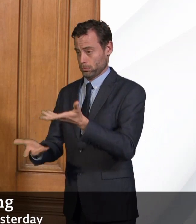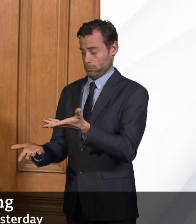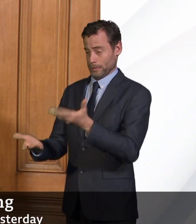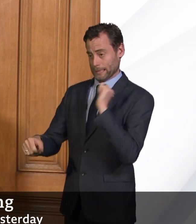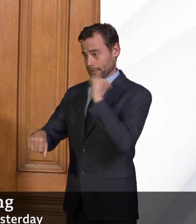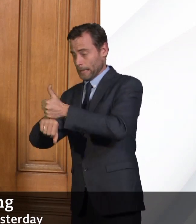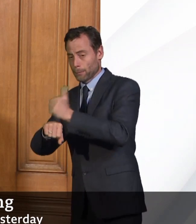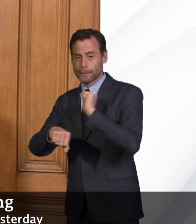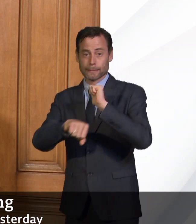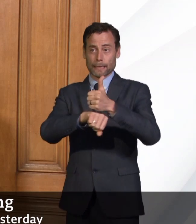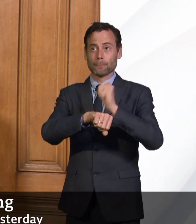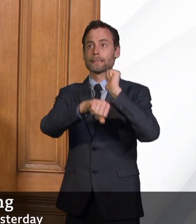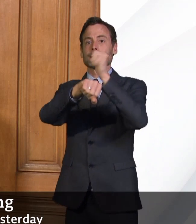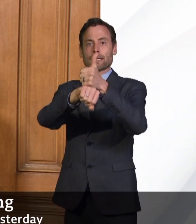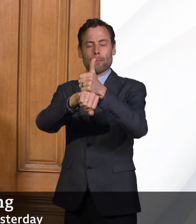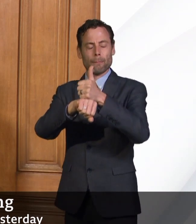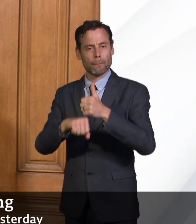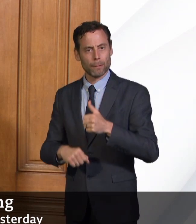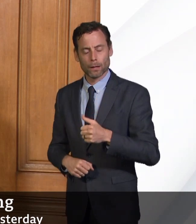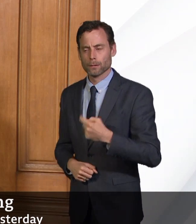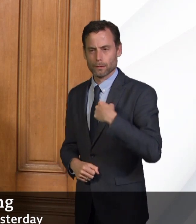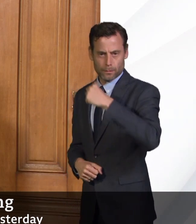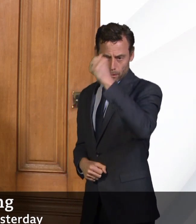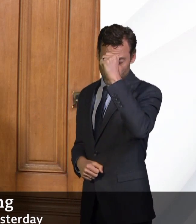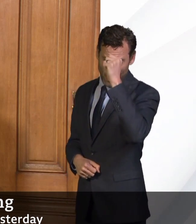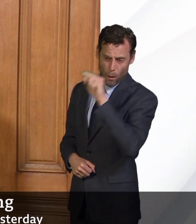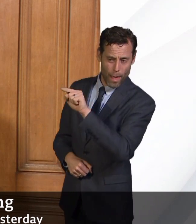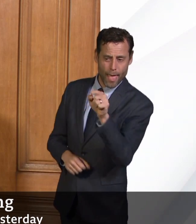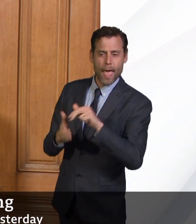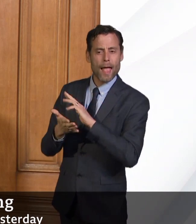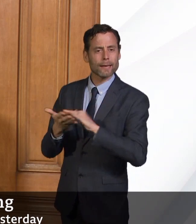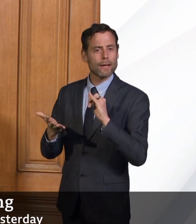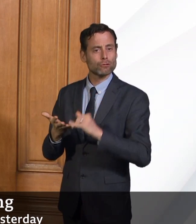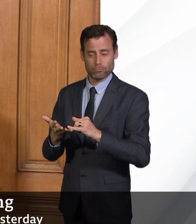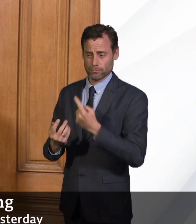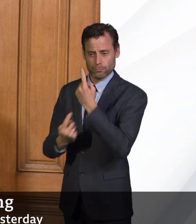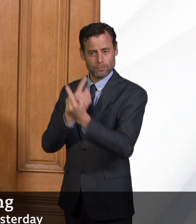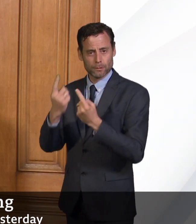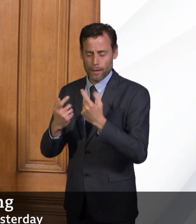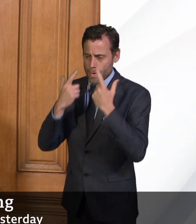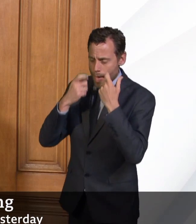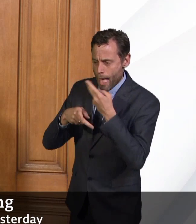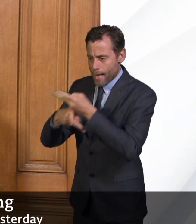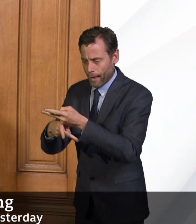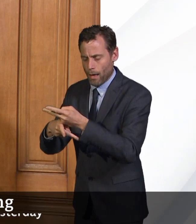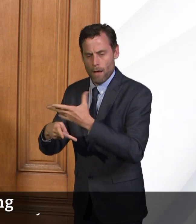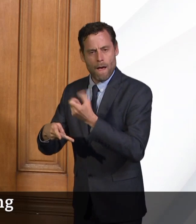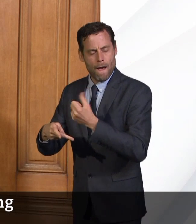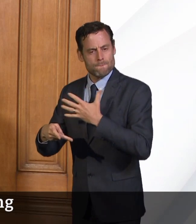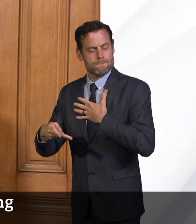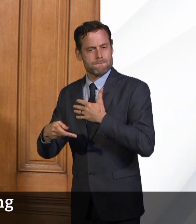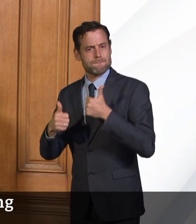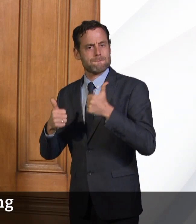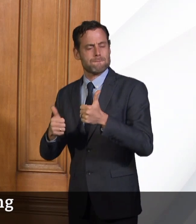extraordinary. And I know my colleagues working on the front line of the NHS have been extremely grateful for all the help that the military have offered